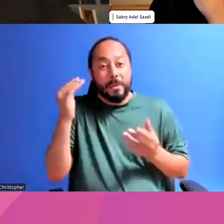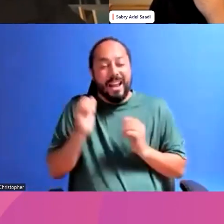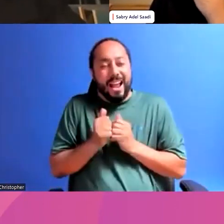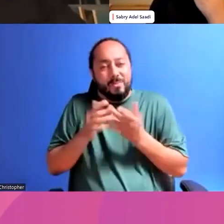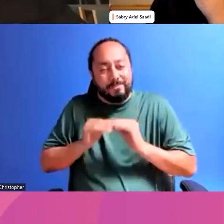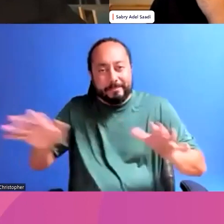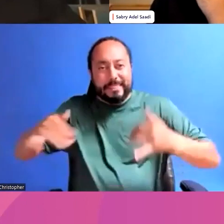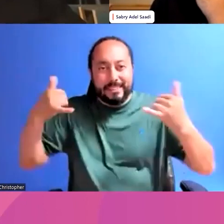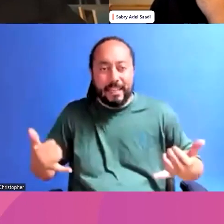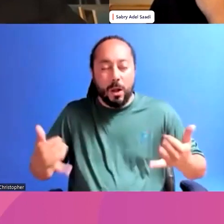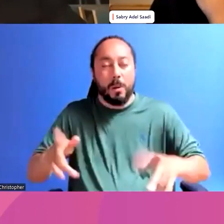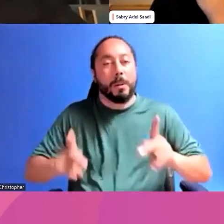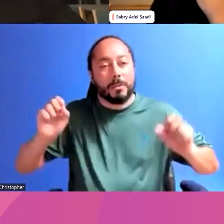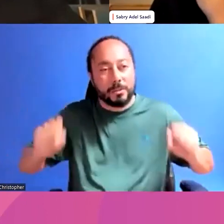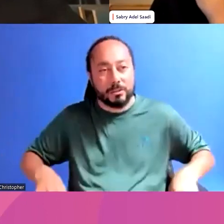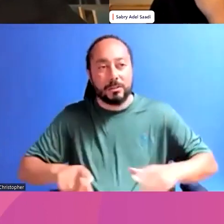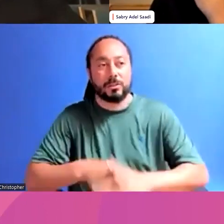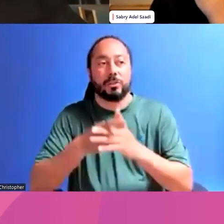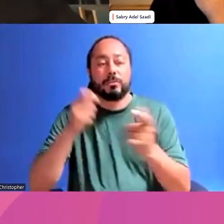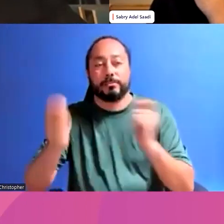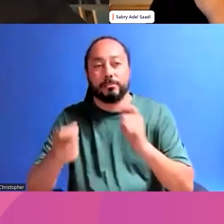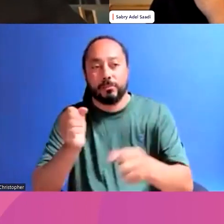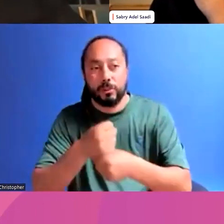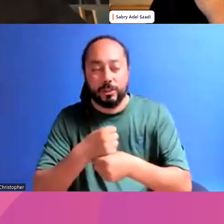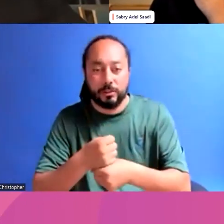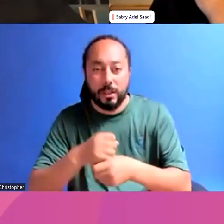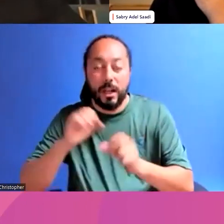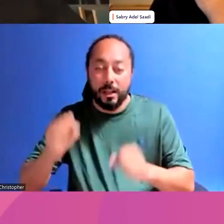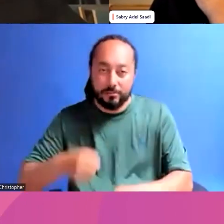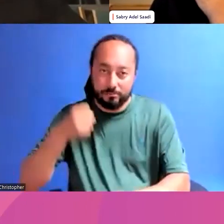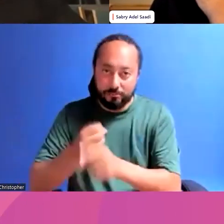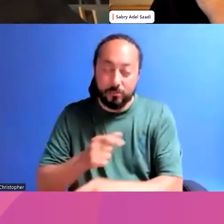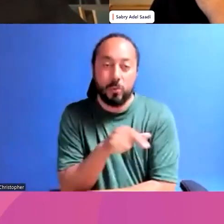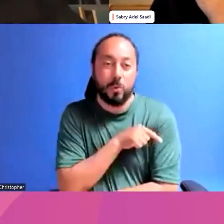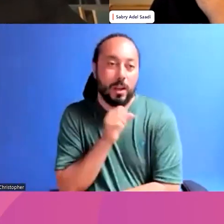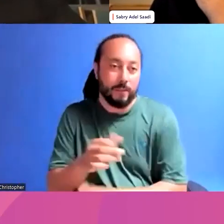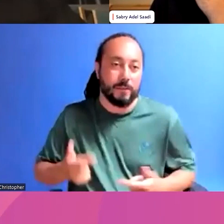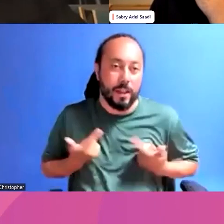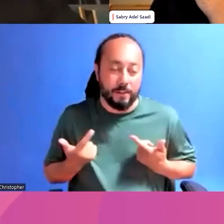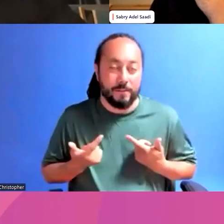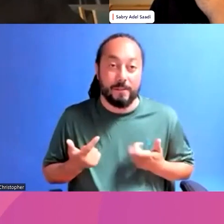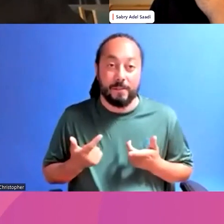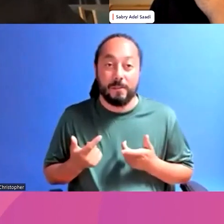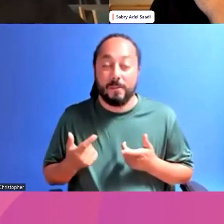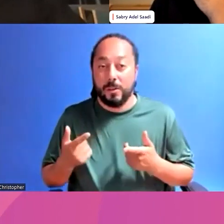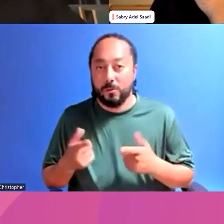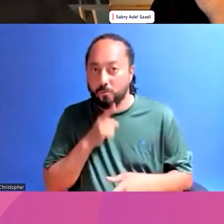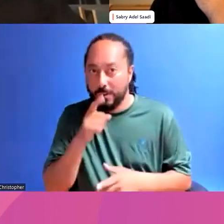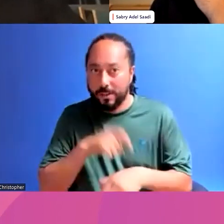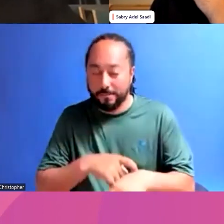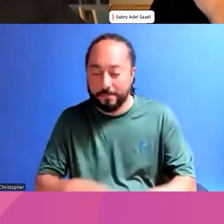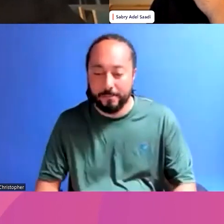start making changes that can impact quality of life, like in real time?